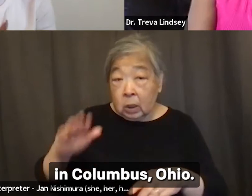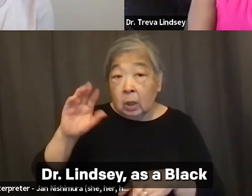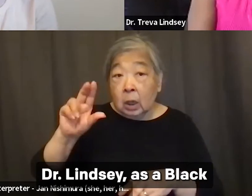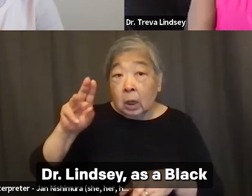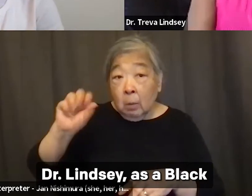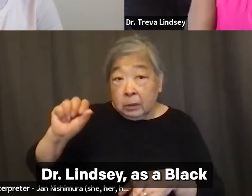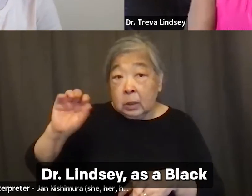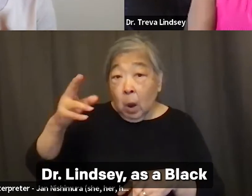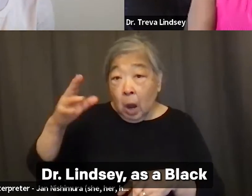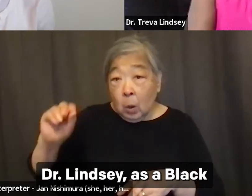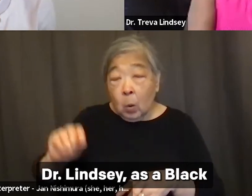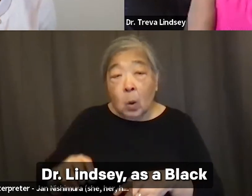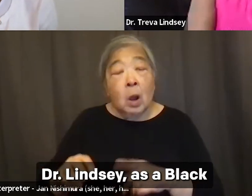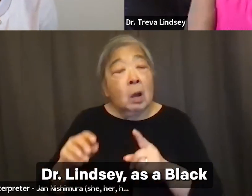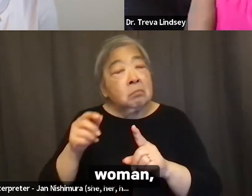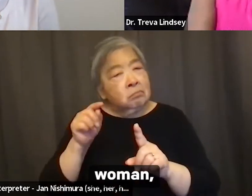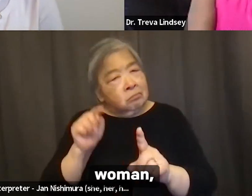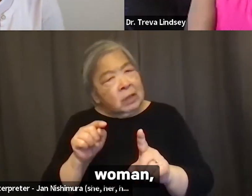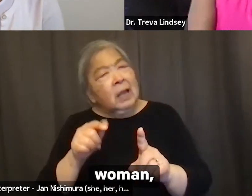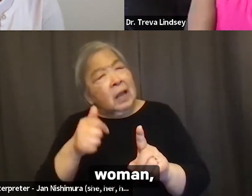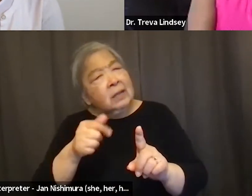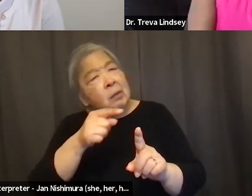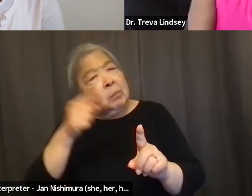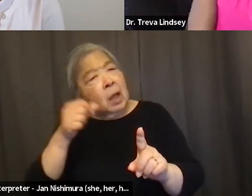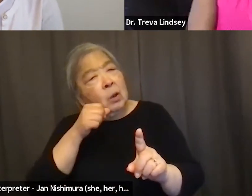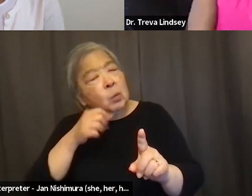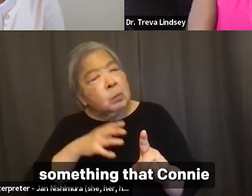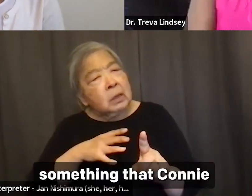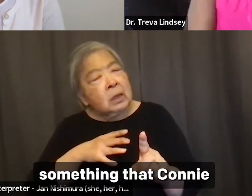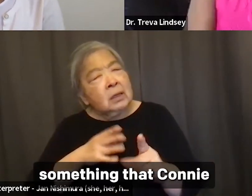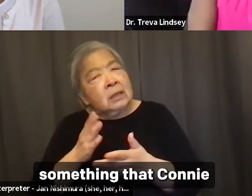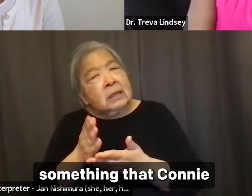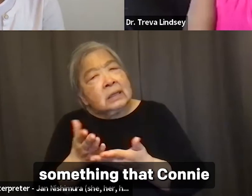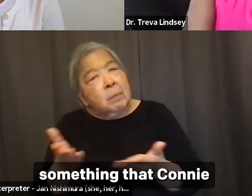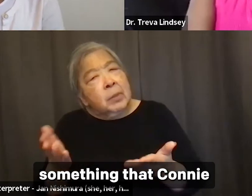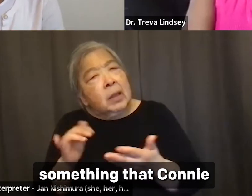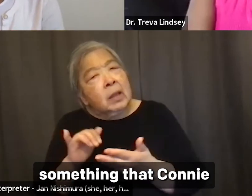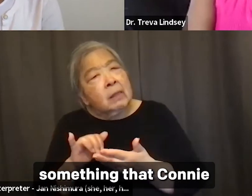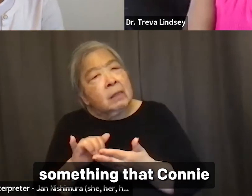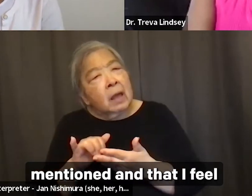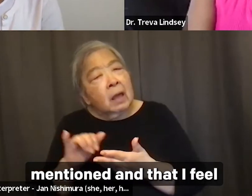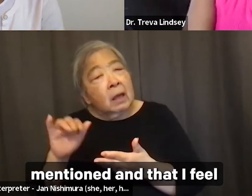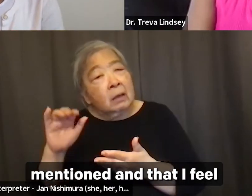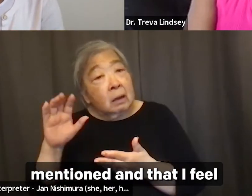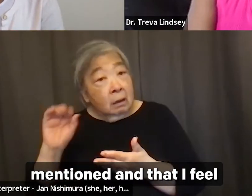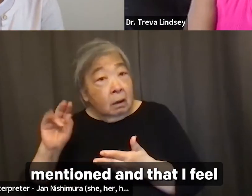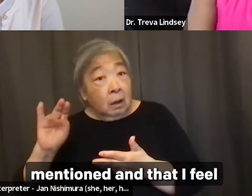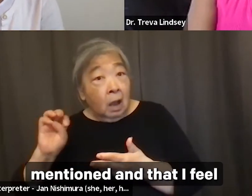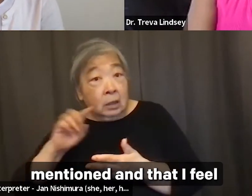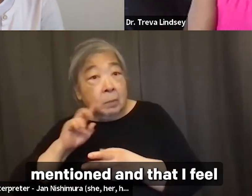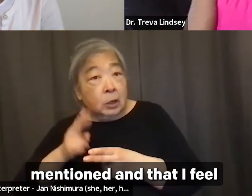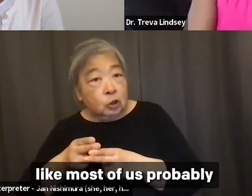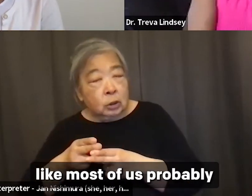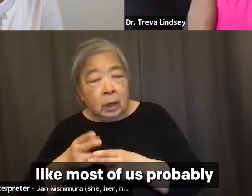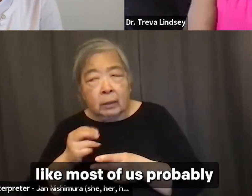Dr. Lindsay, as a Black woman, something that Connie mentioned and that I feel